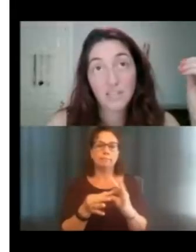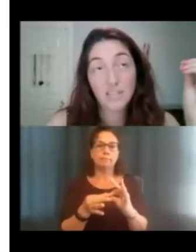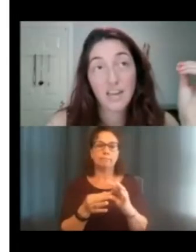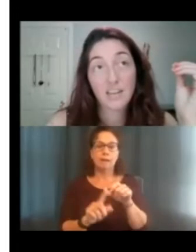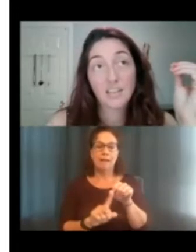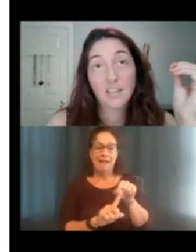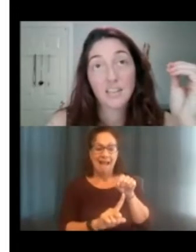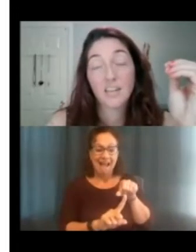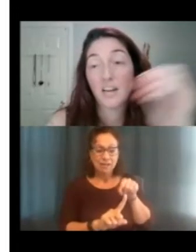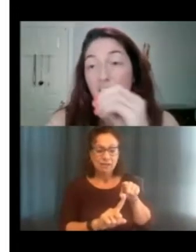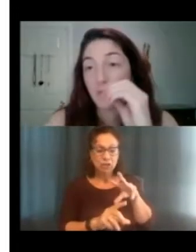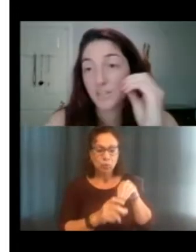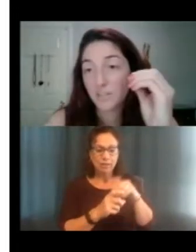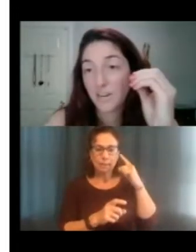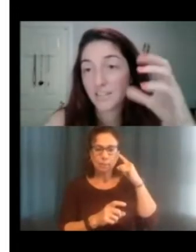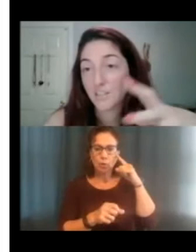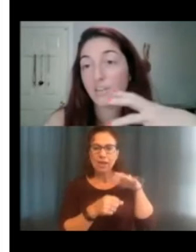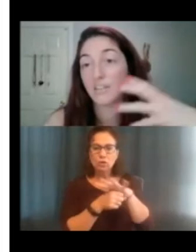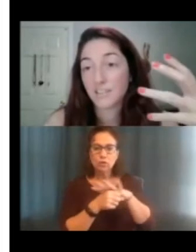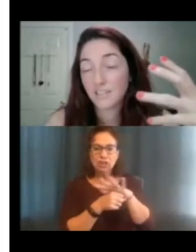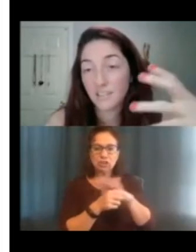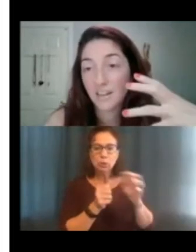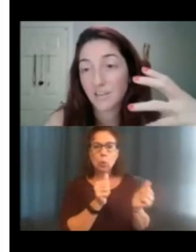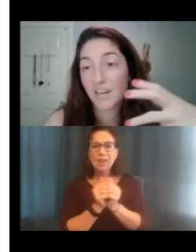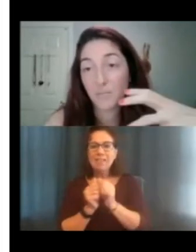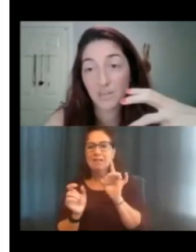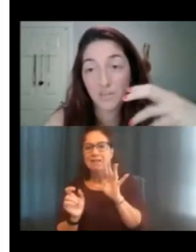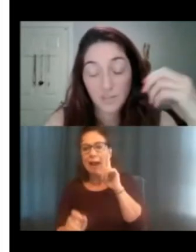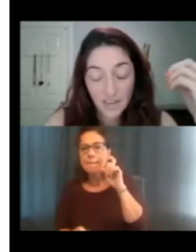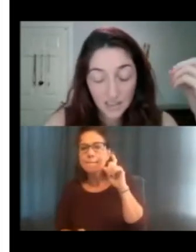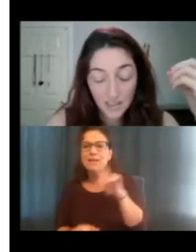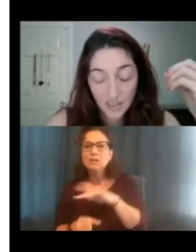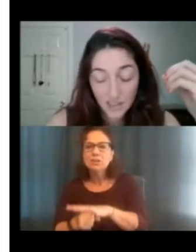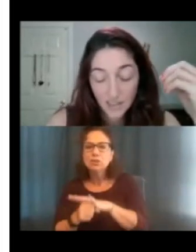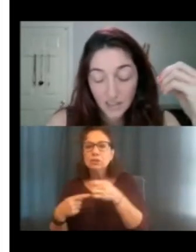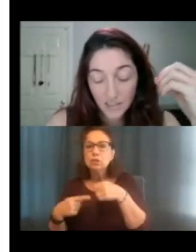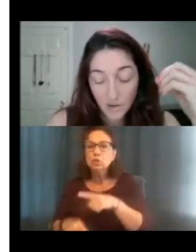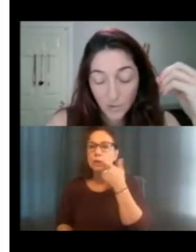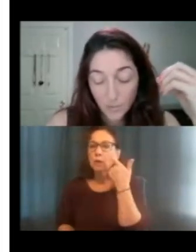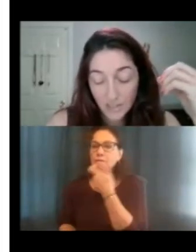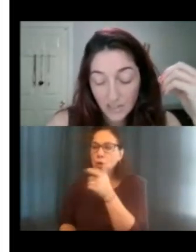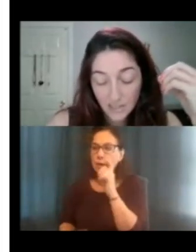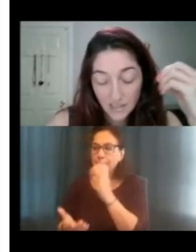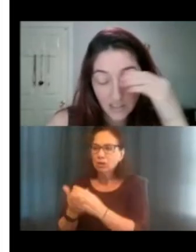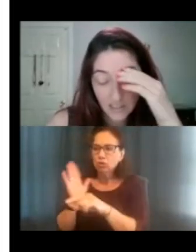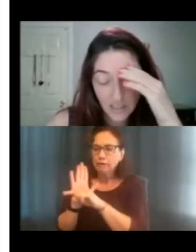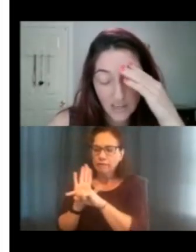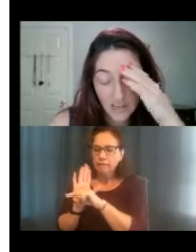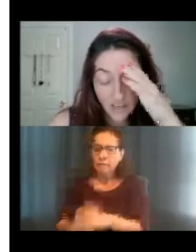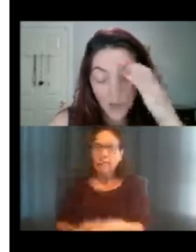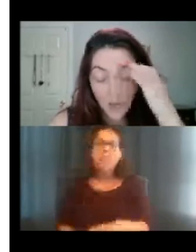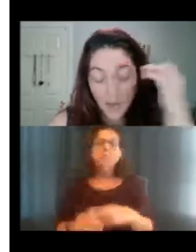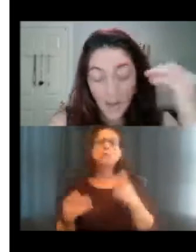brain regions and nightmare distress during this negative picture viewing task. So what we see is